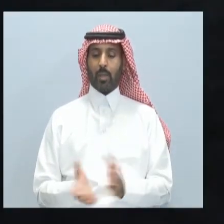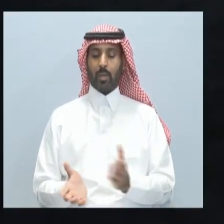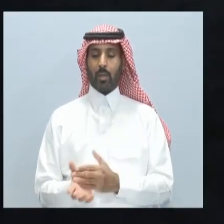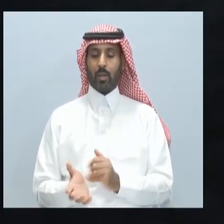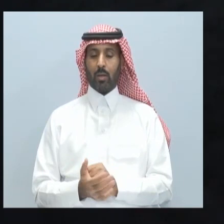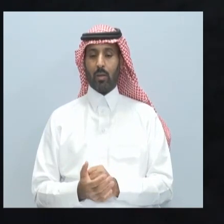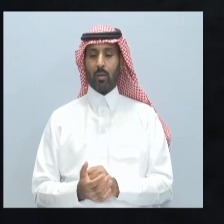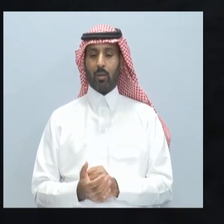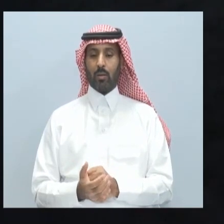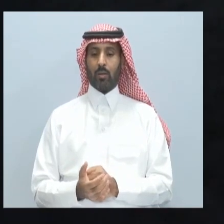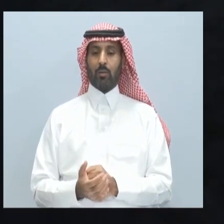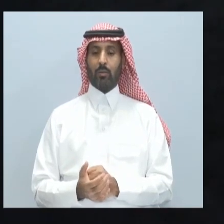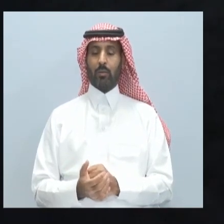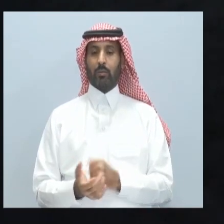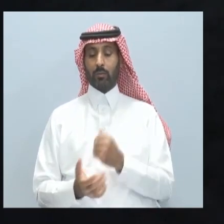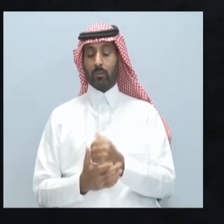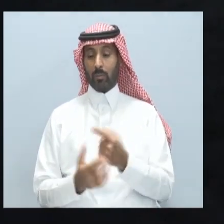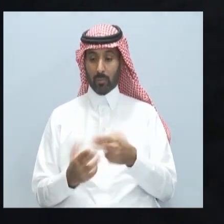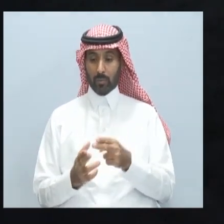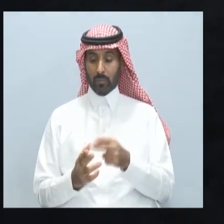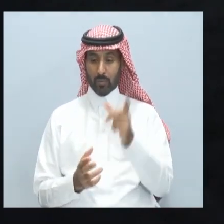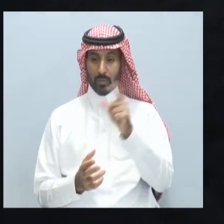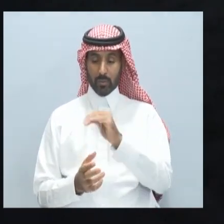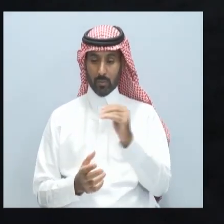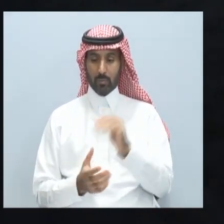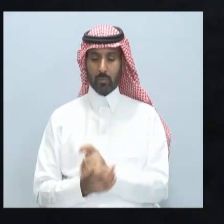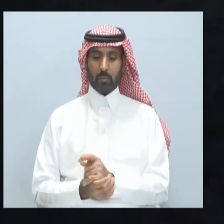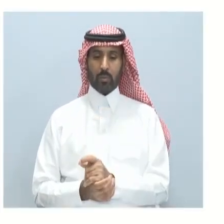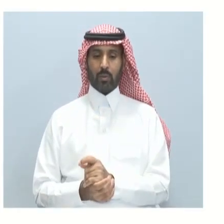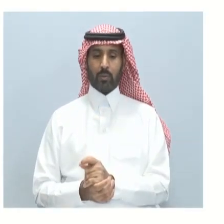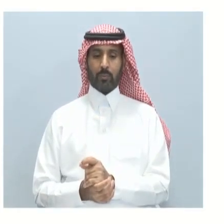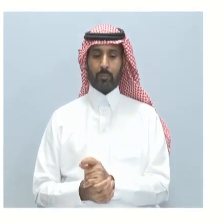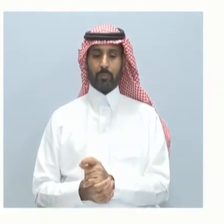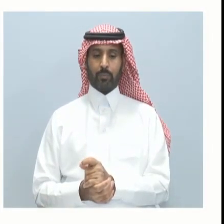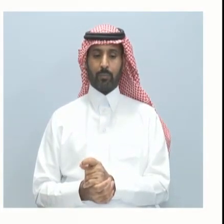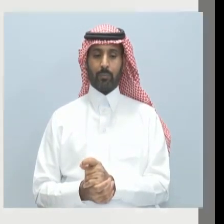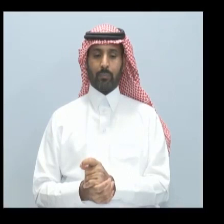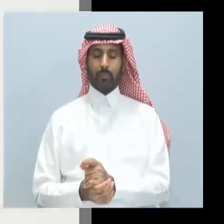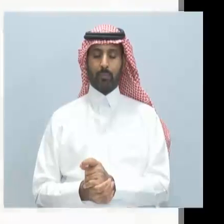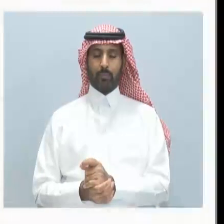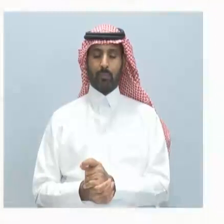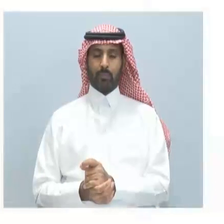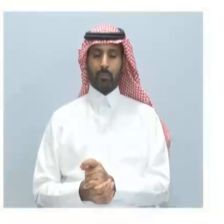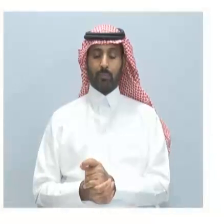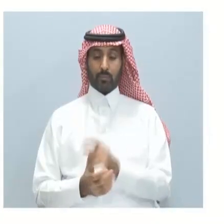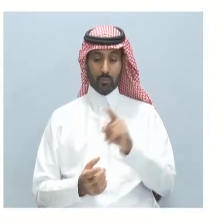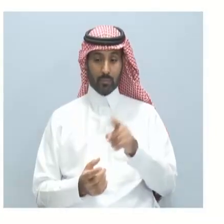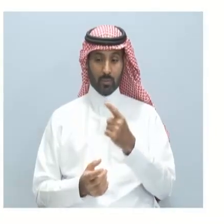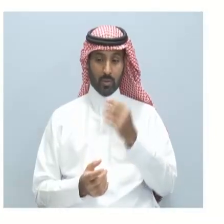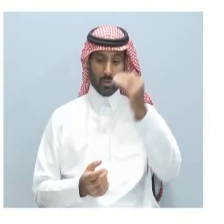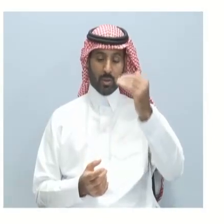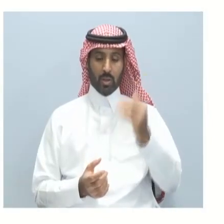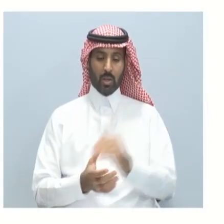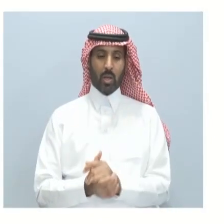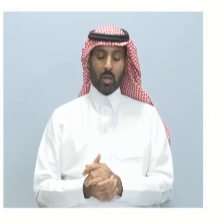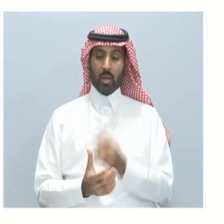used introduction words at the beginning of my sentences. So we have here in the table,